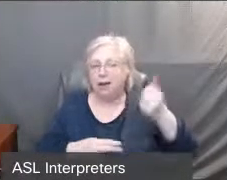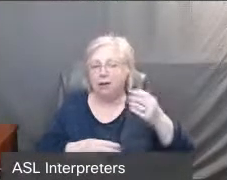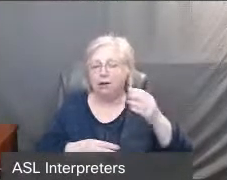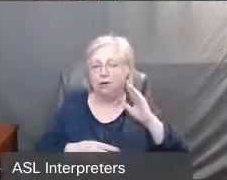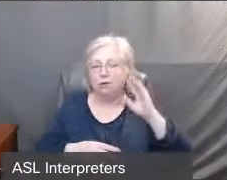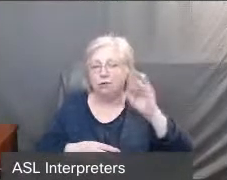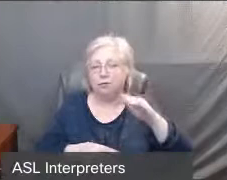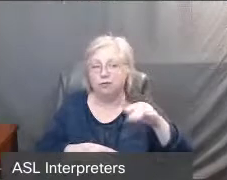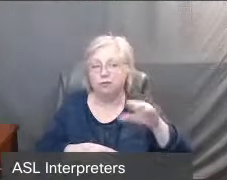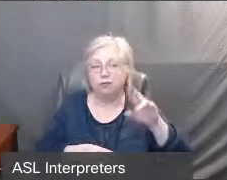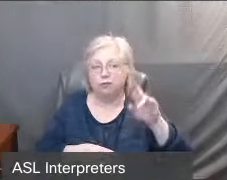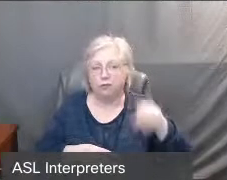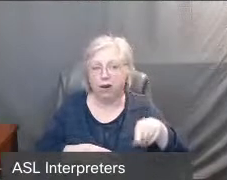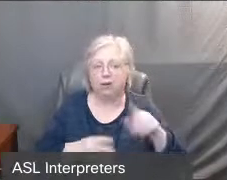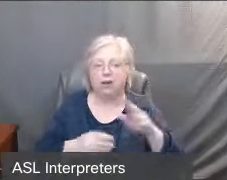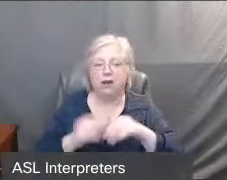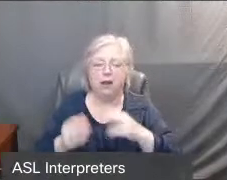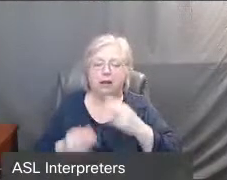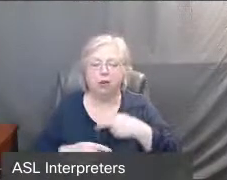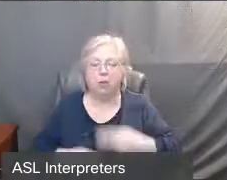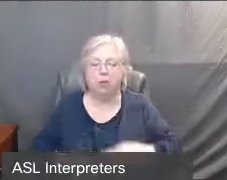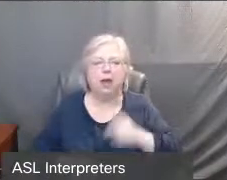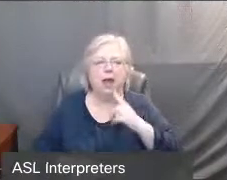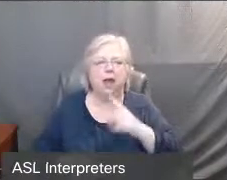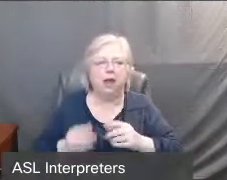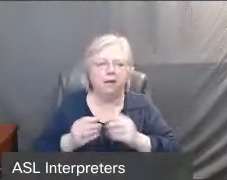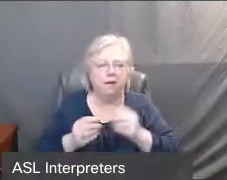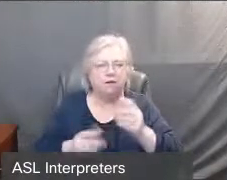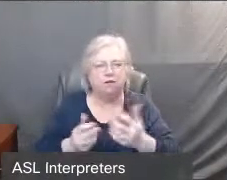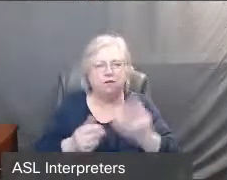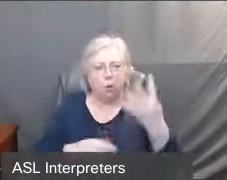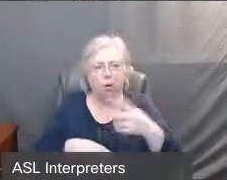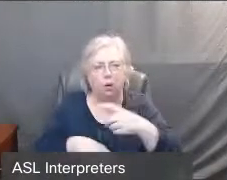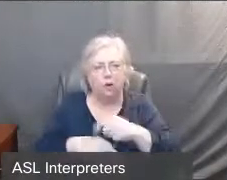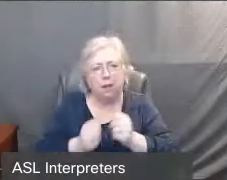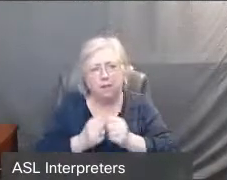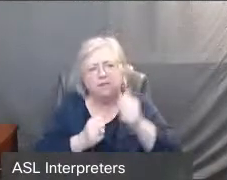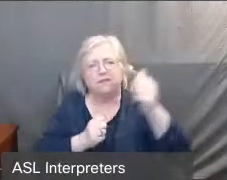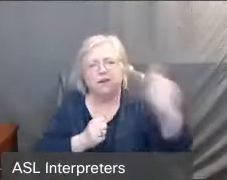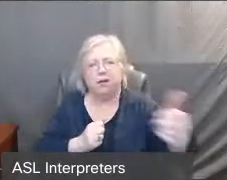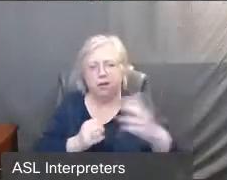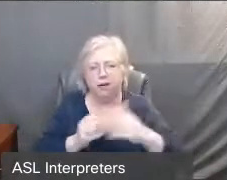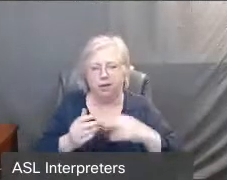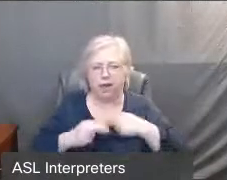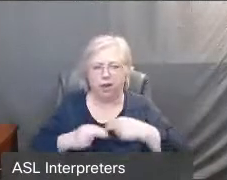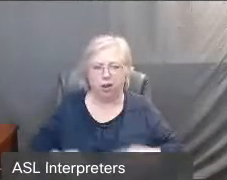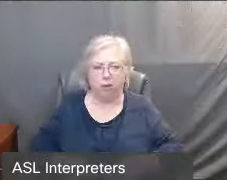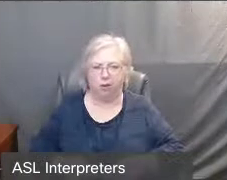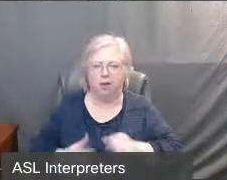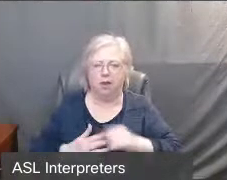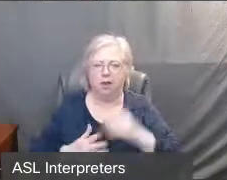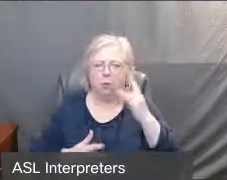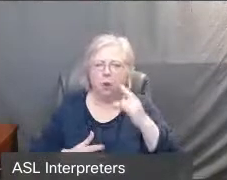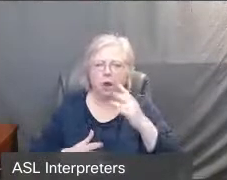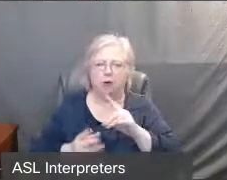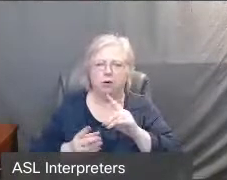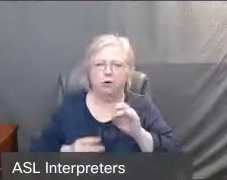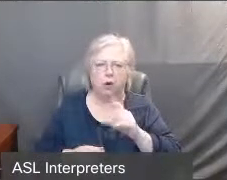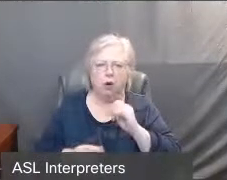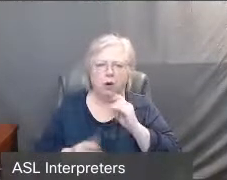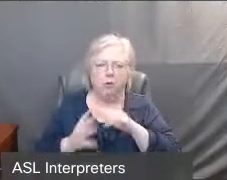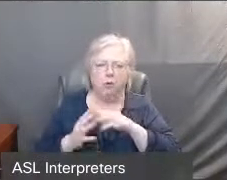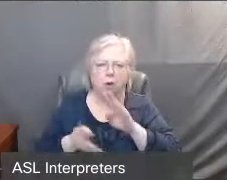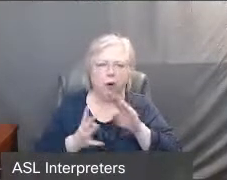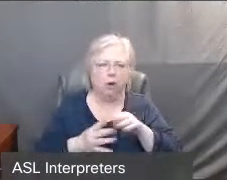hear noises from distances 4 times further than a human. This explains the ripple effect of dogs barking throughout the